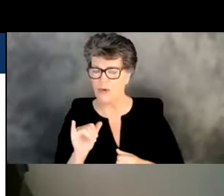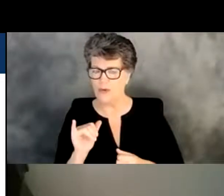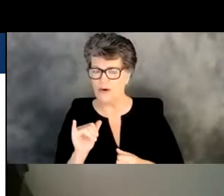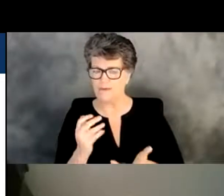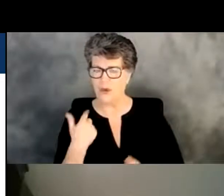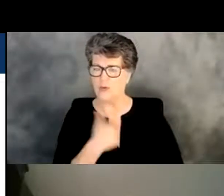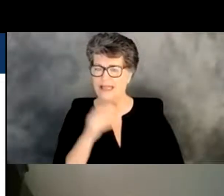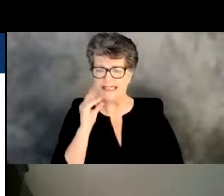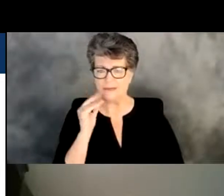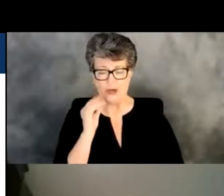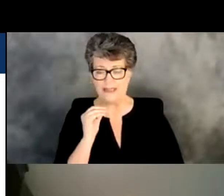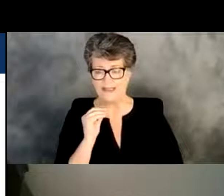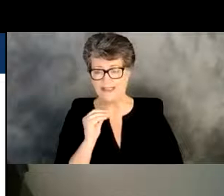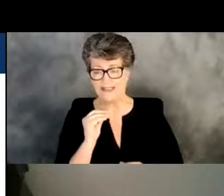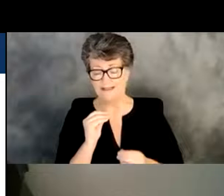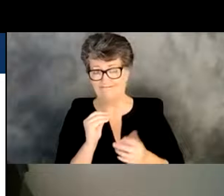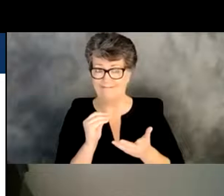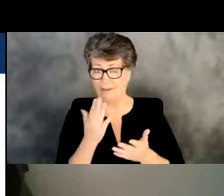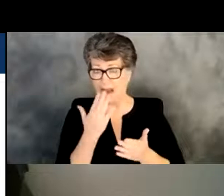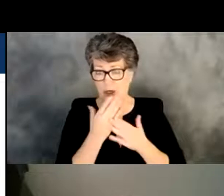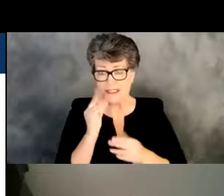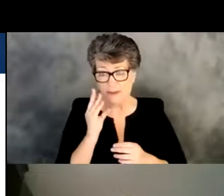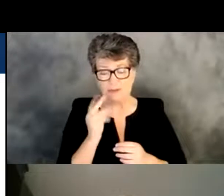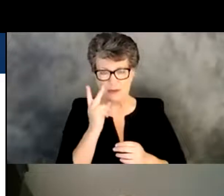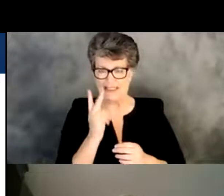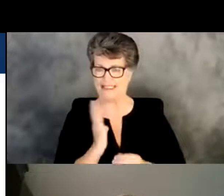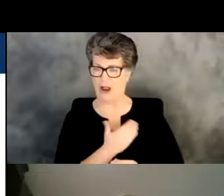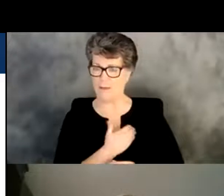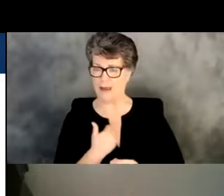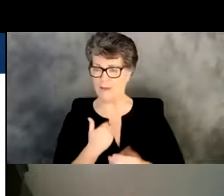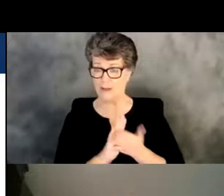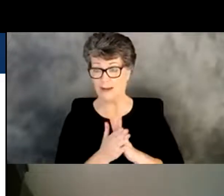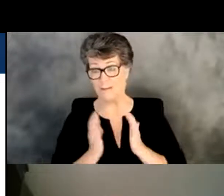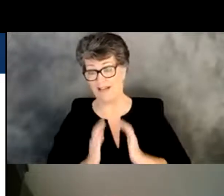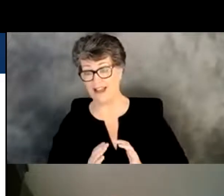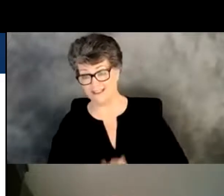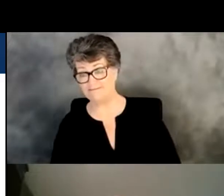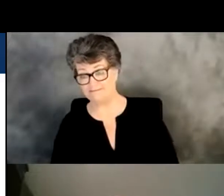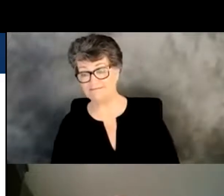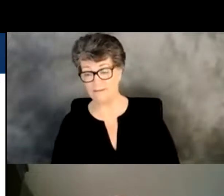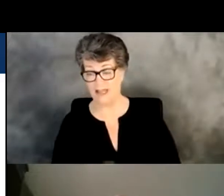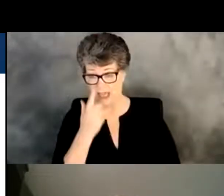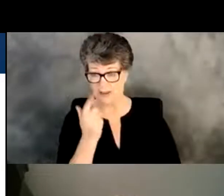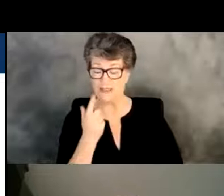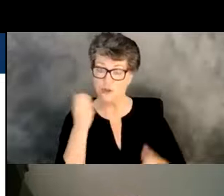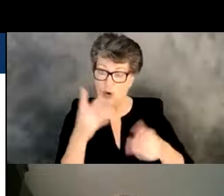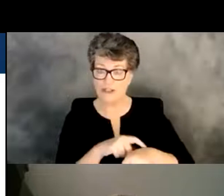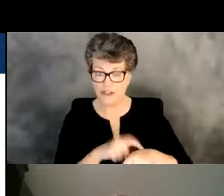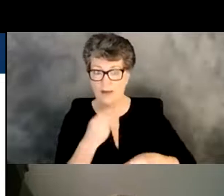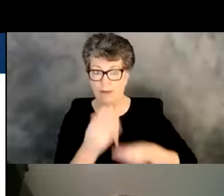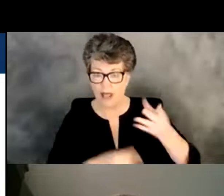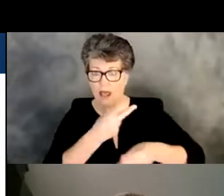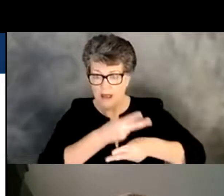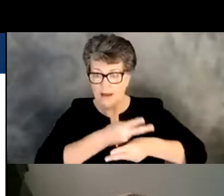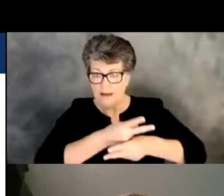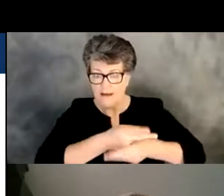it's not a good experience, but you end up seeing your members become the client because they spend so much time taking care of that loved